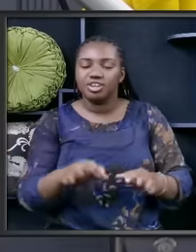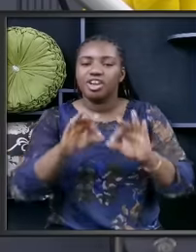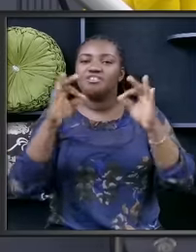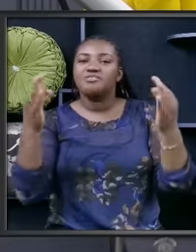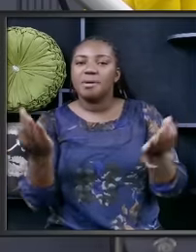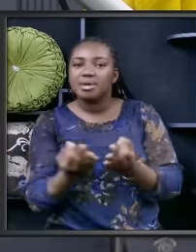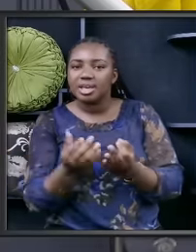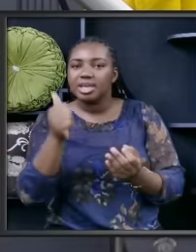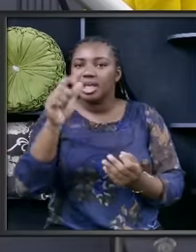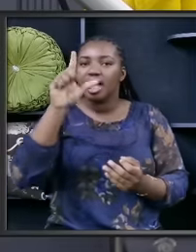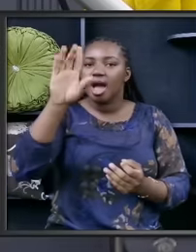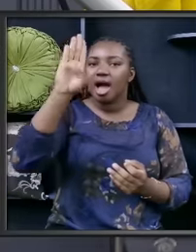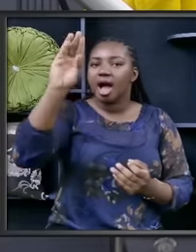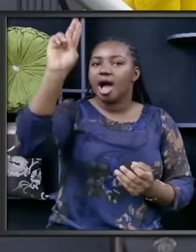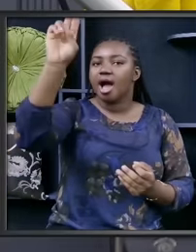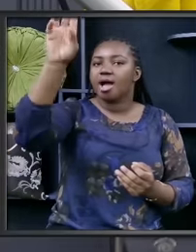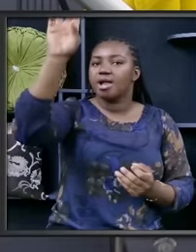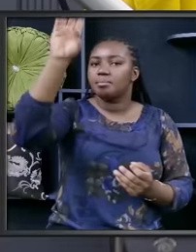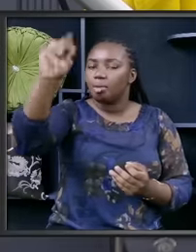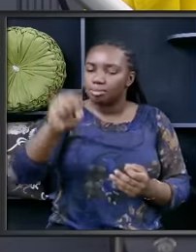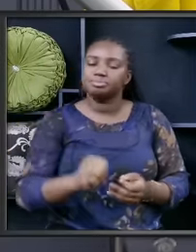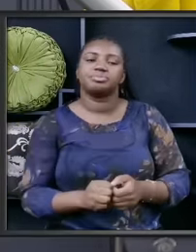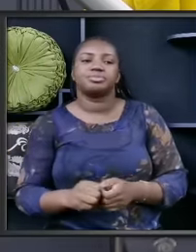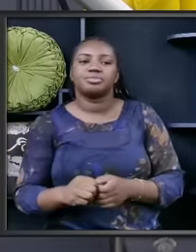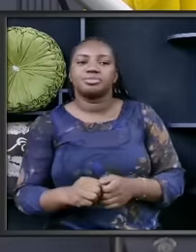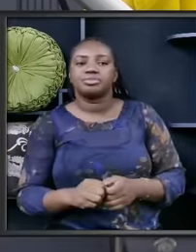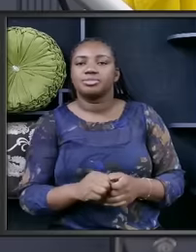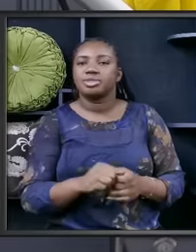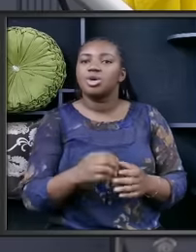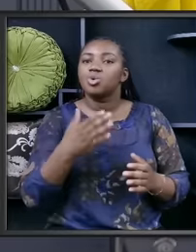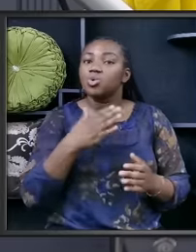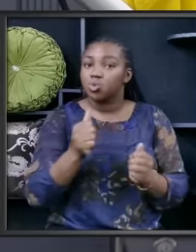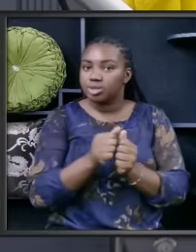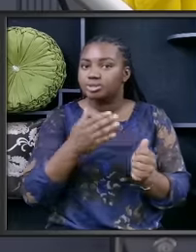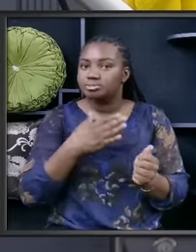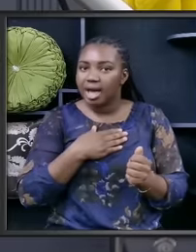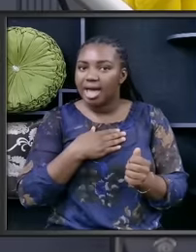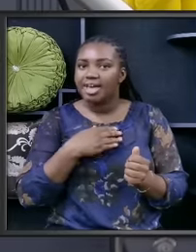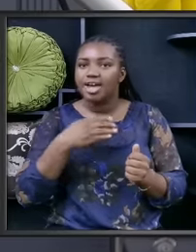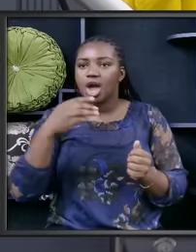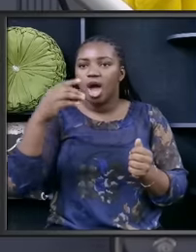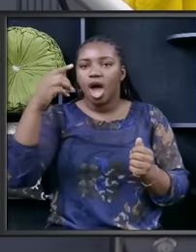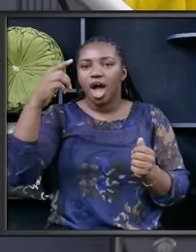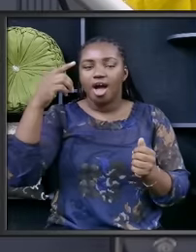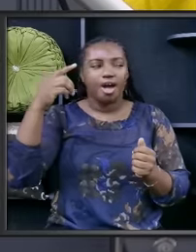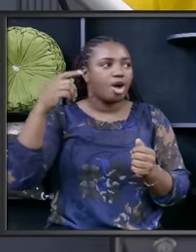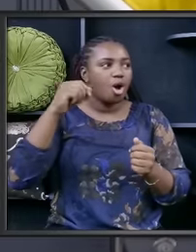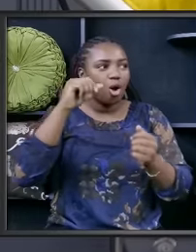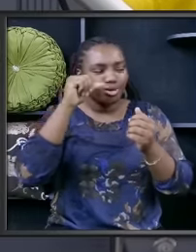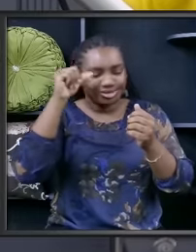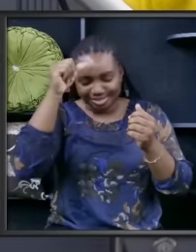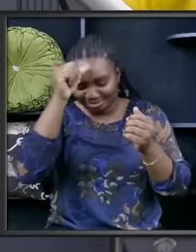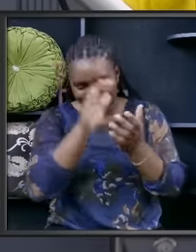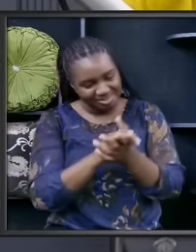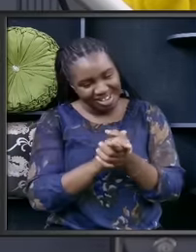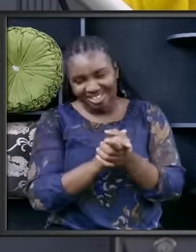picture, for Palo, now all of us, with my husband sister. So he go say, Sonny. If you see your husband picture.